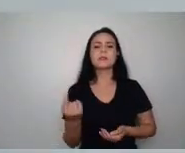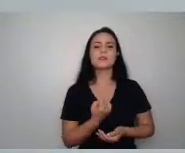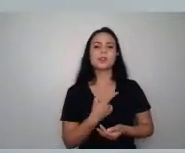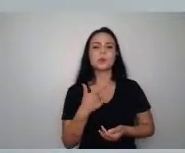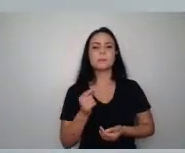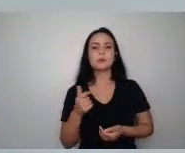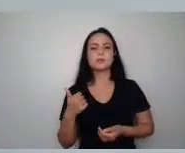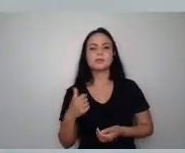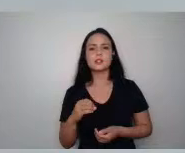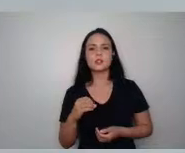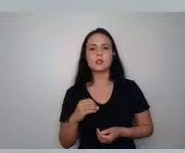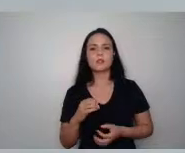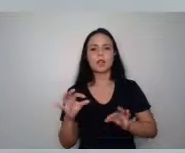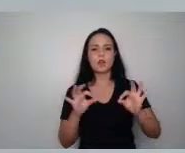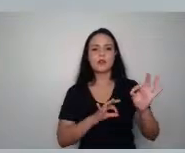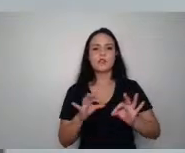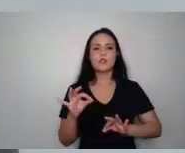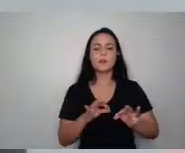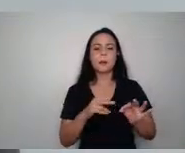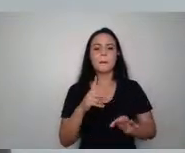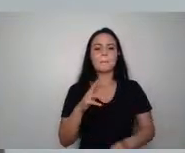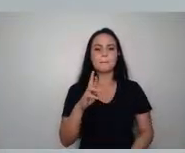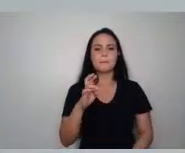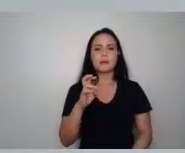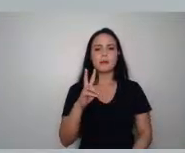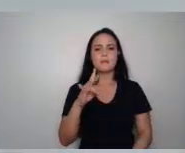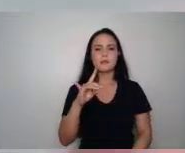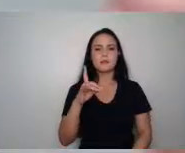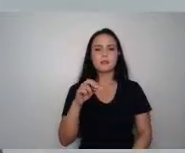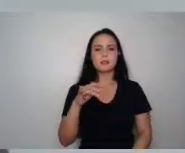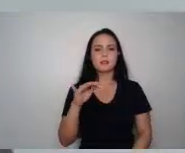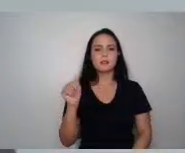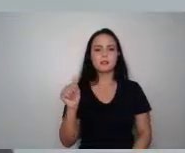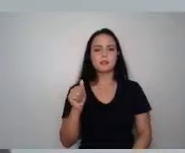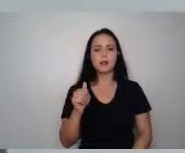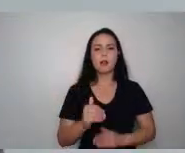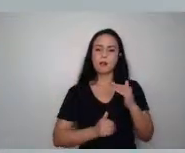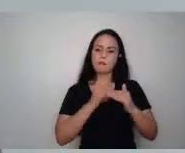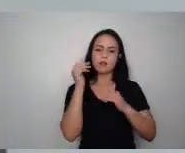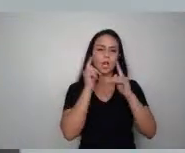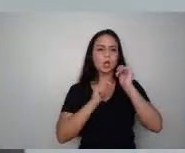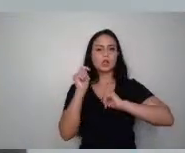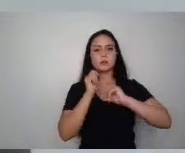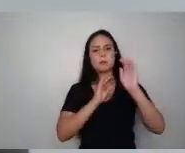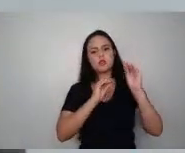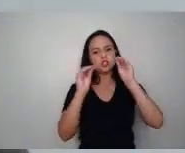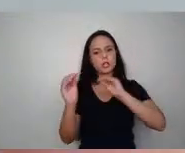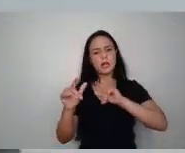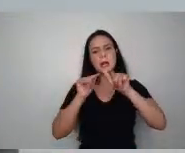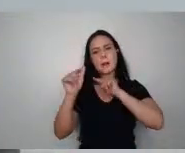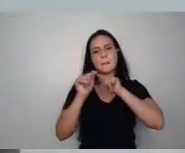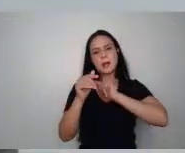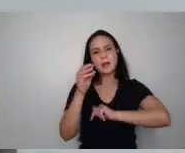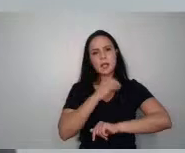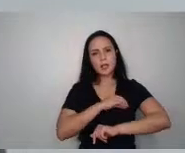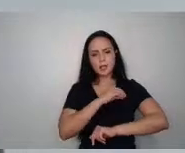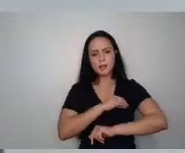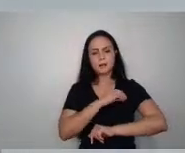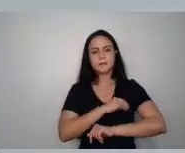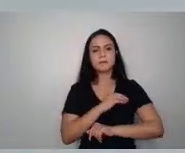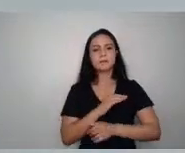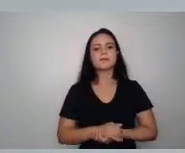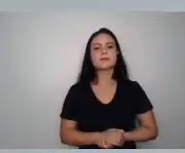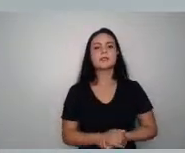not leveraged and it didn't grow. In 2019, there was the Prevention reform. So we're gonna generate income